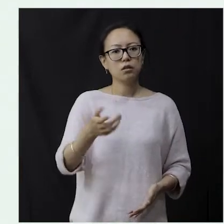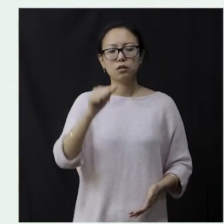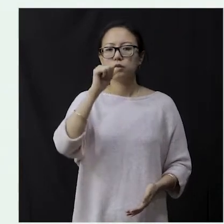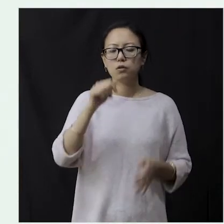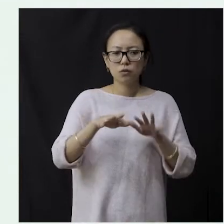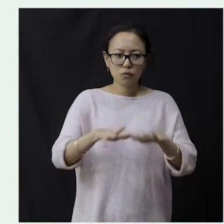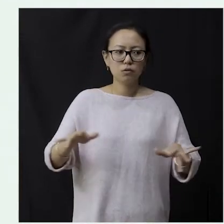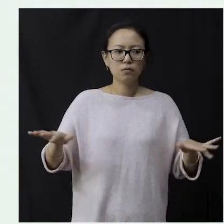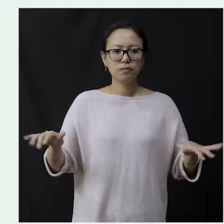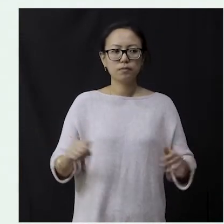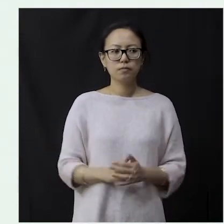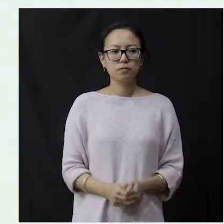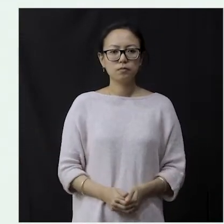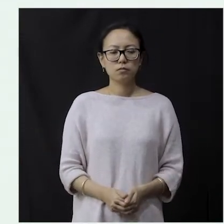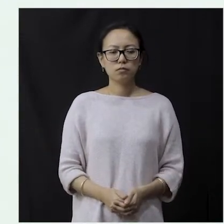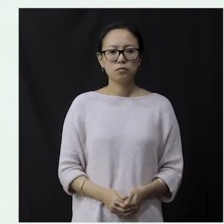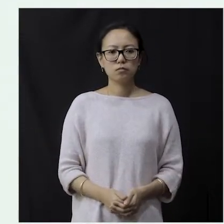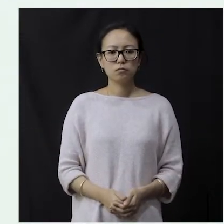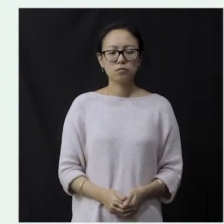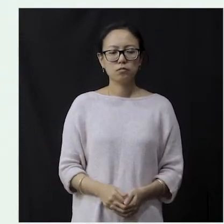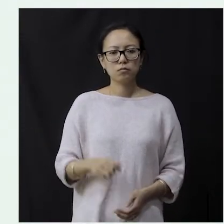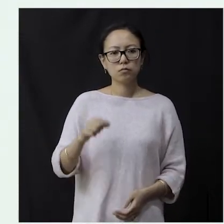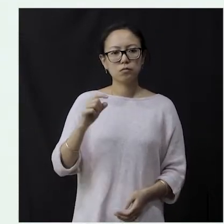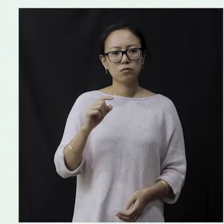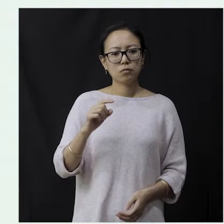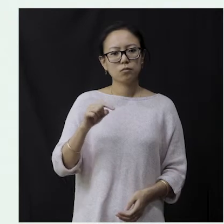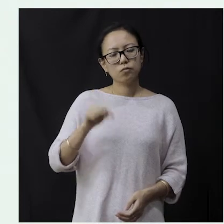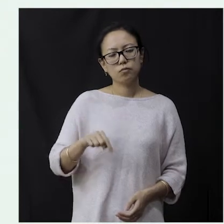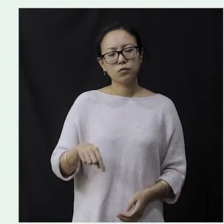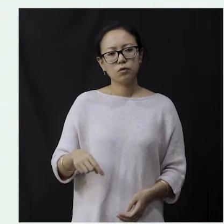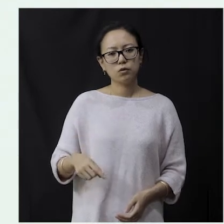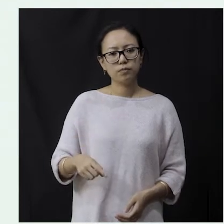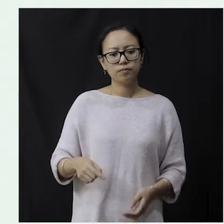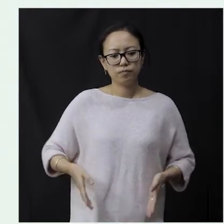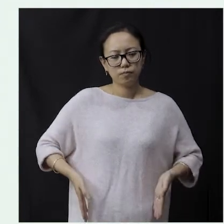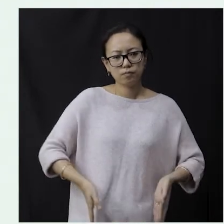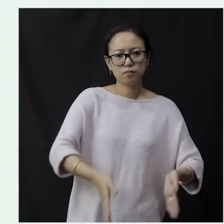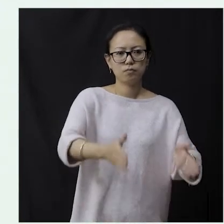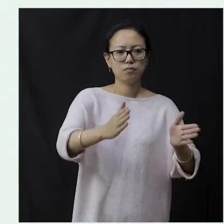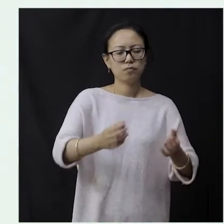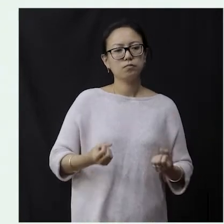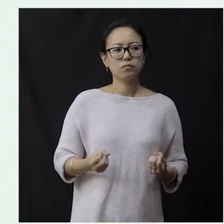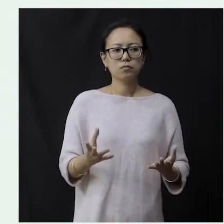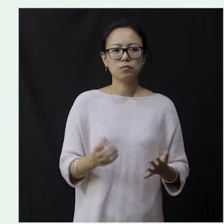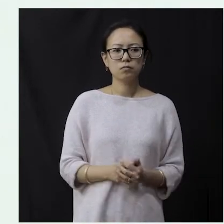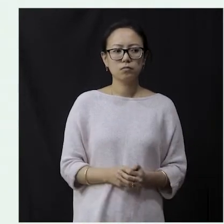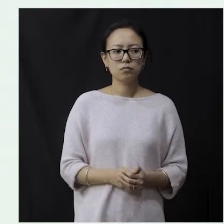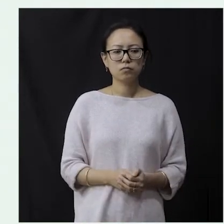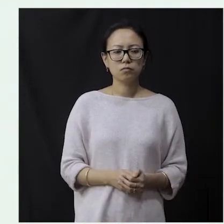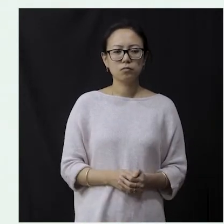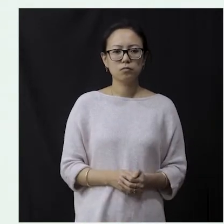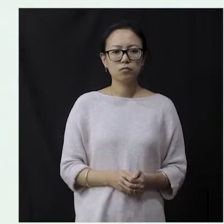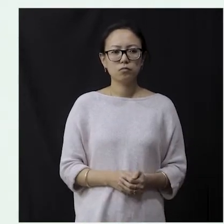All right. Now let me begin with the land transport. Now in land transport, it is